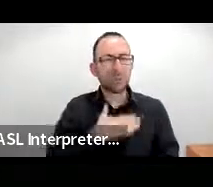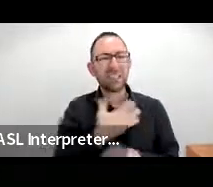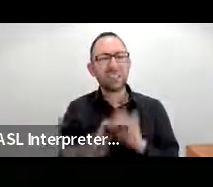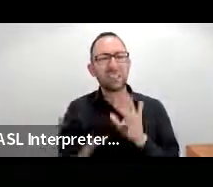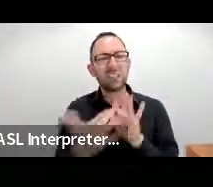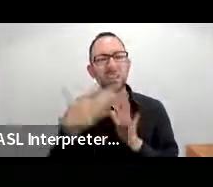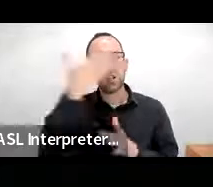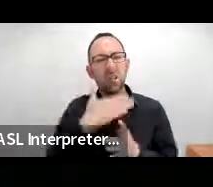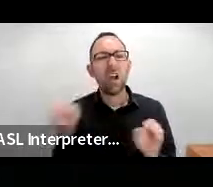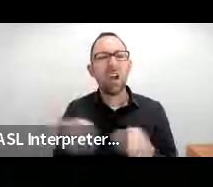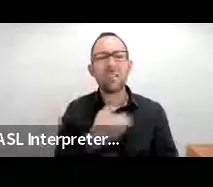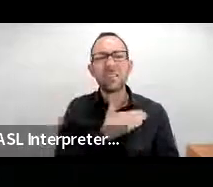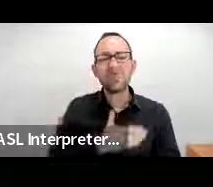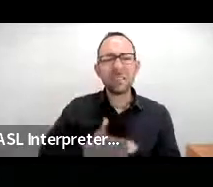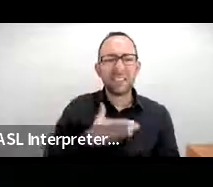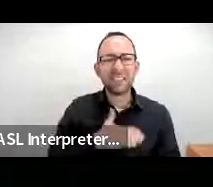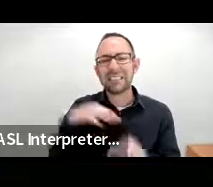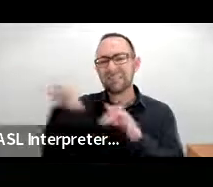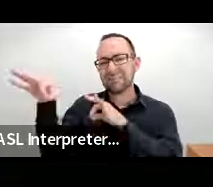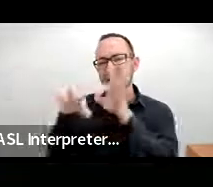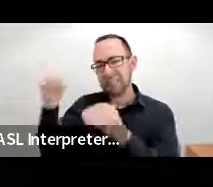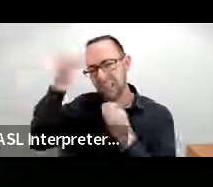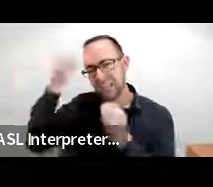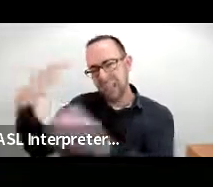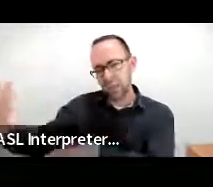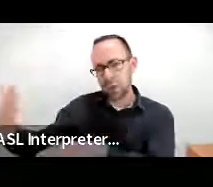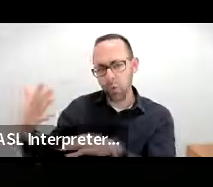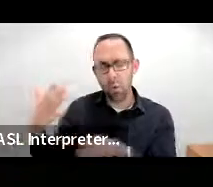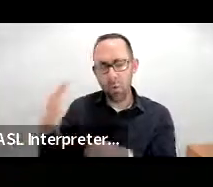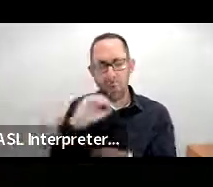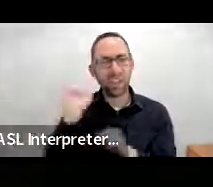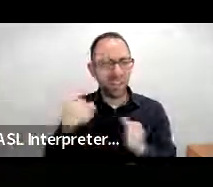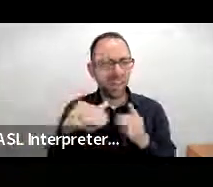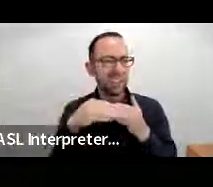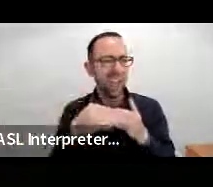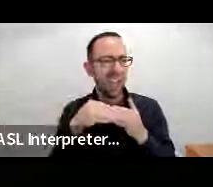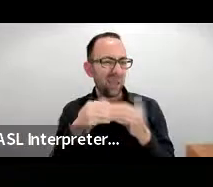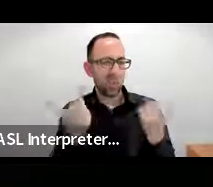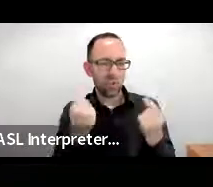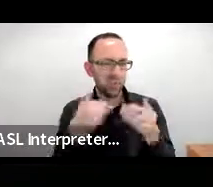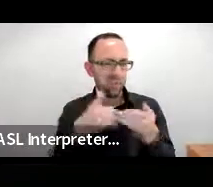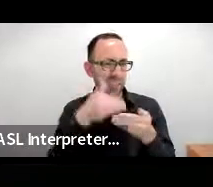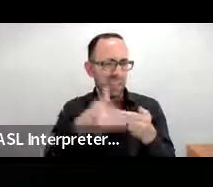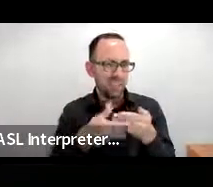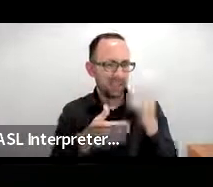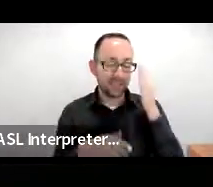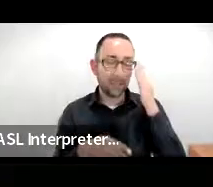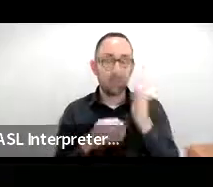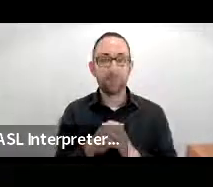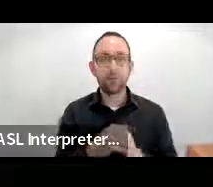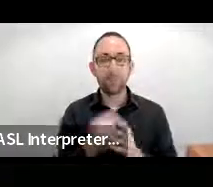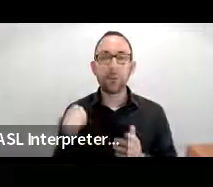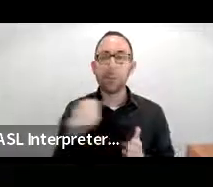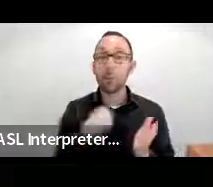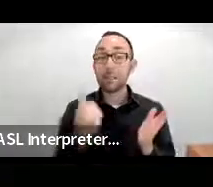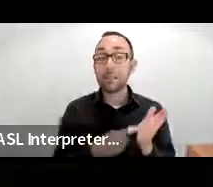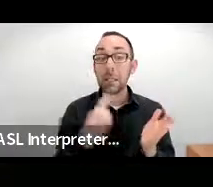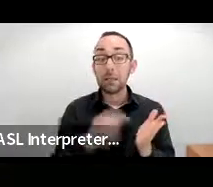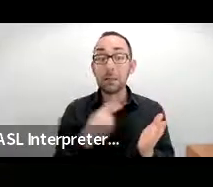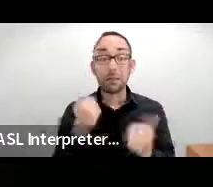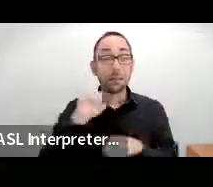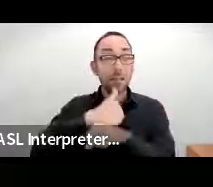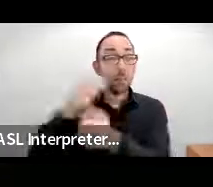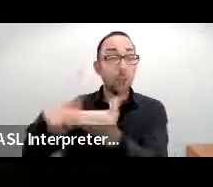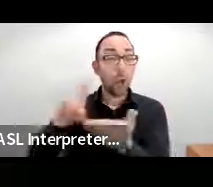front office and let them know, and they can give you guidance on the next steps. We sometimes do contracts for